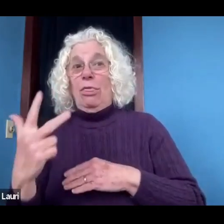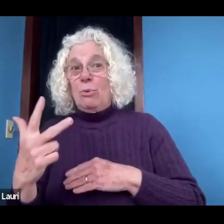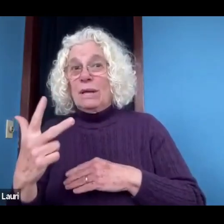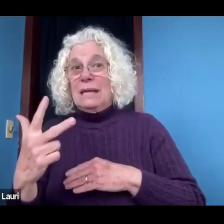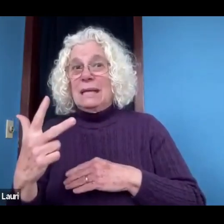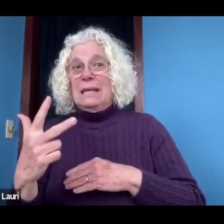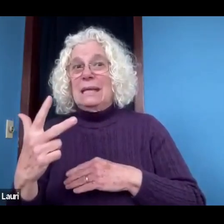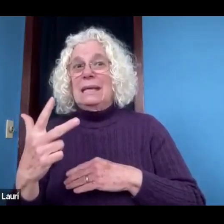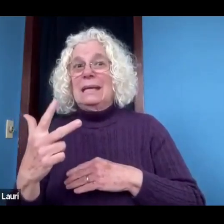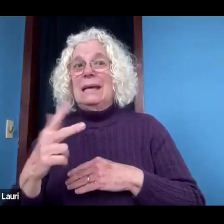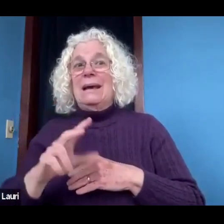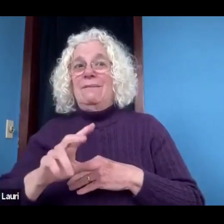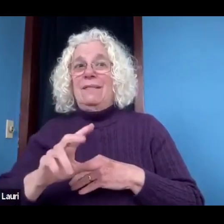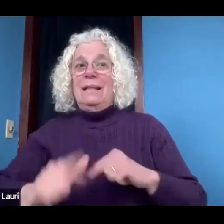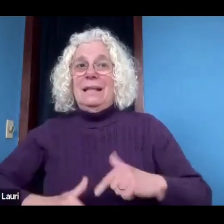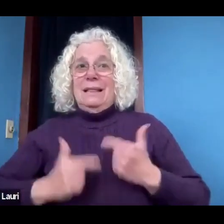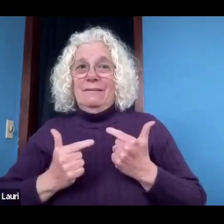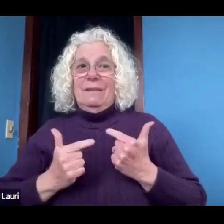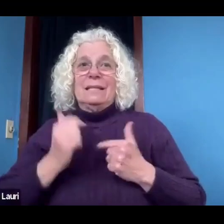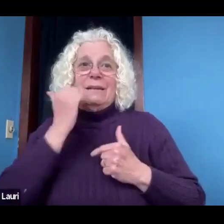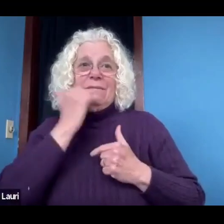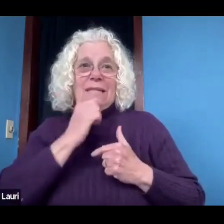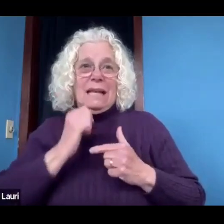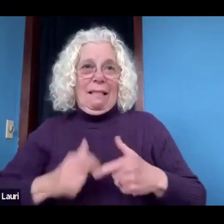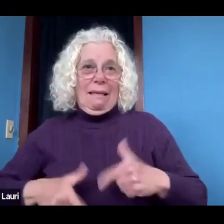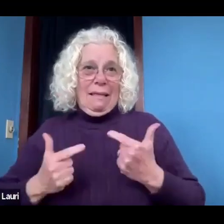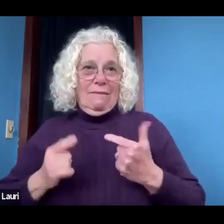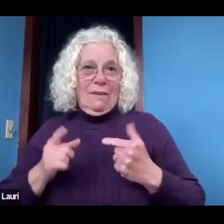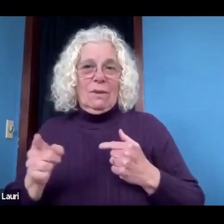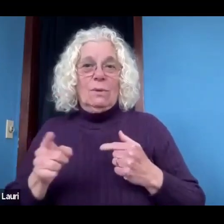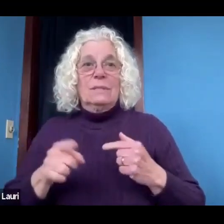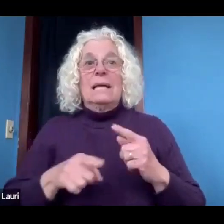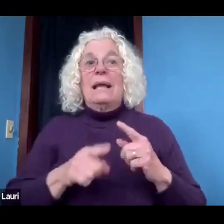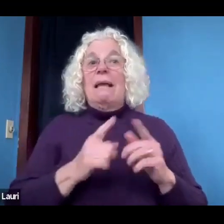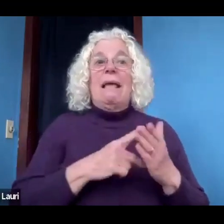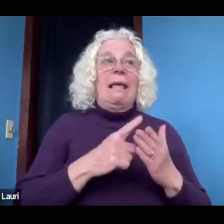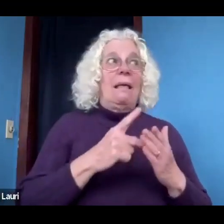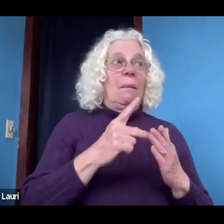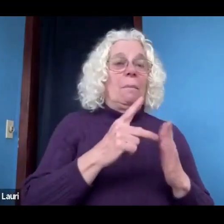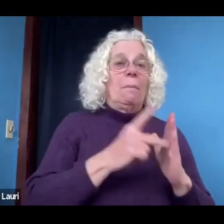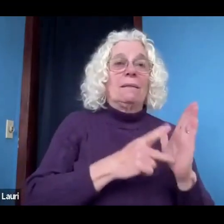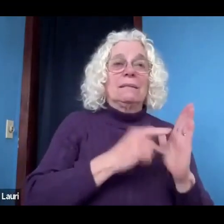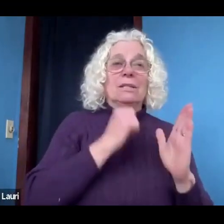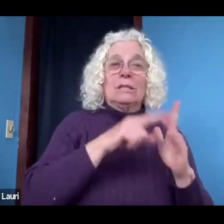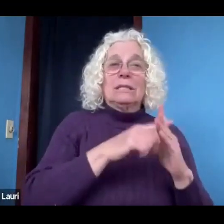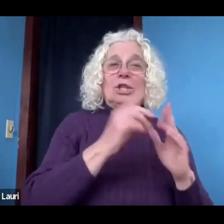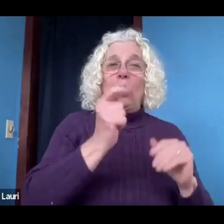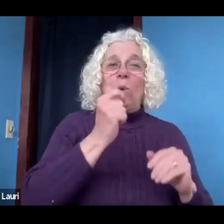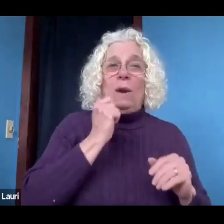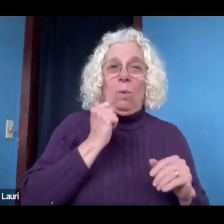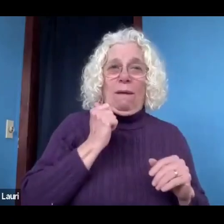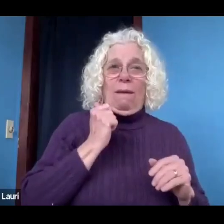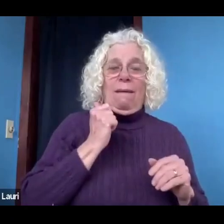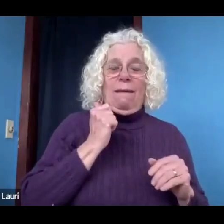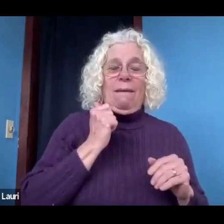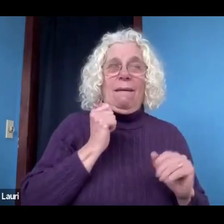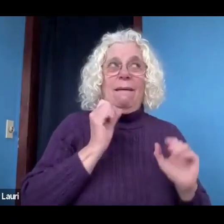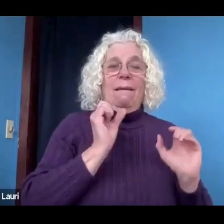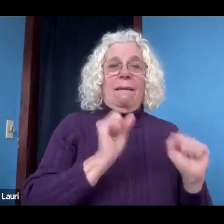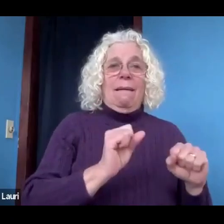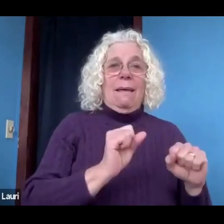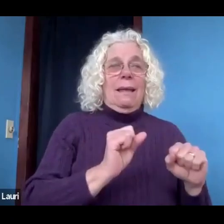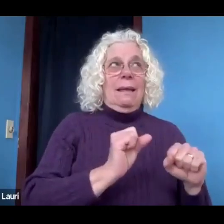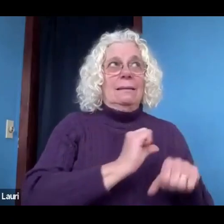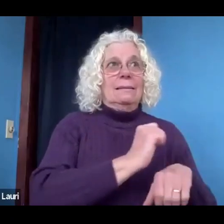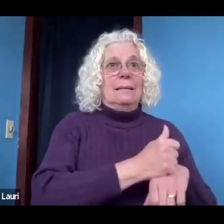in. Another thing a lot of people don't realize about those policies is they don't kick in right away when you write them. You can write them for,